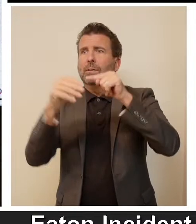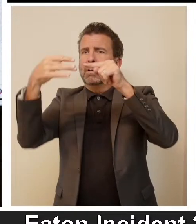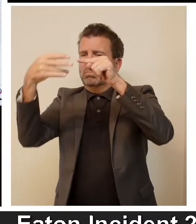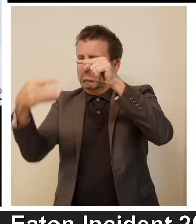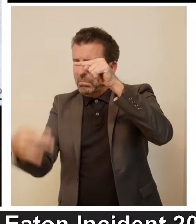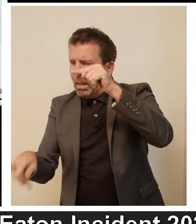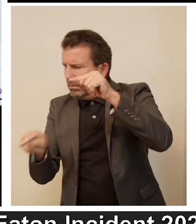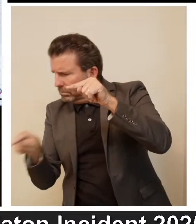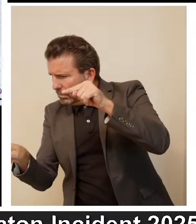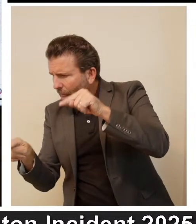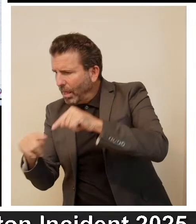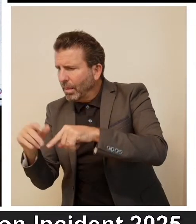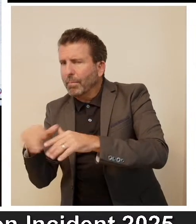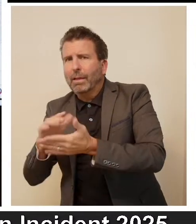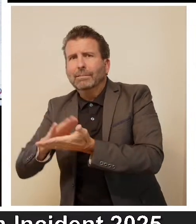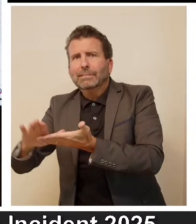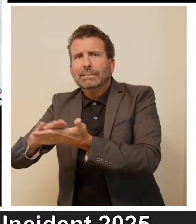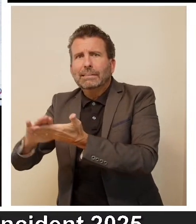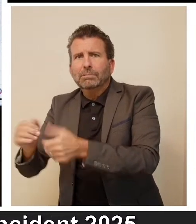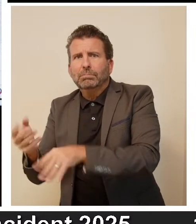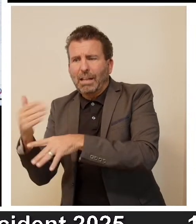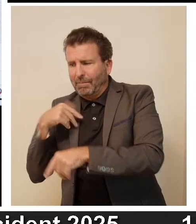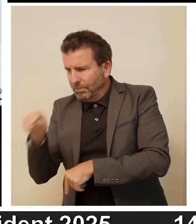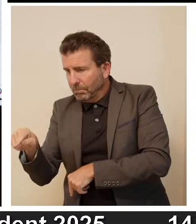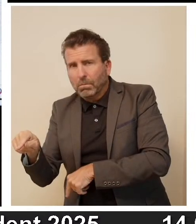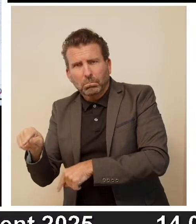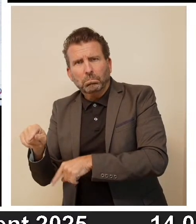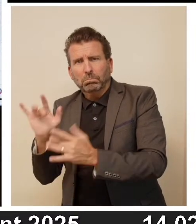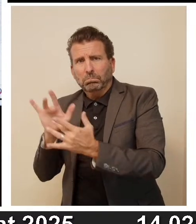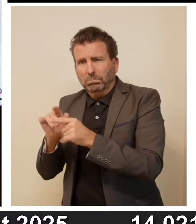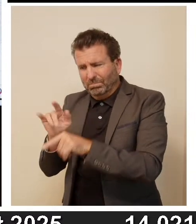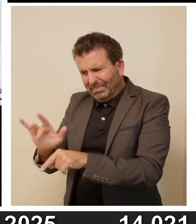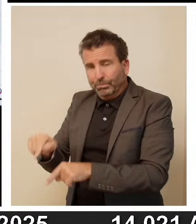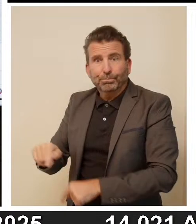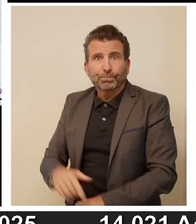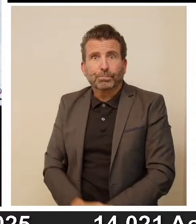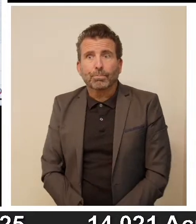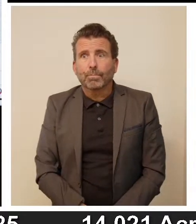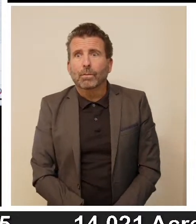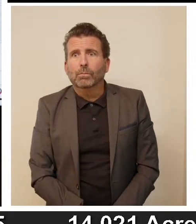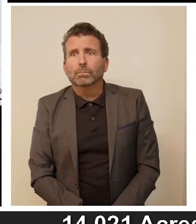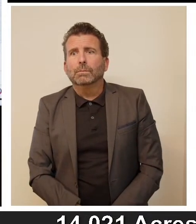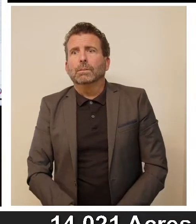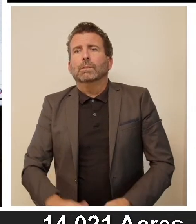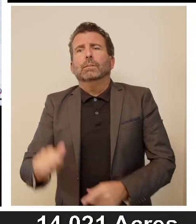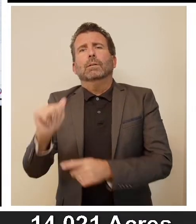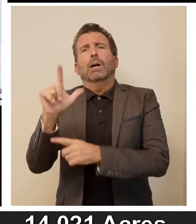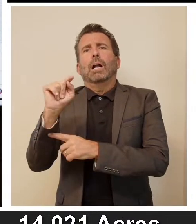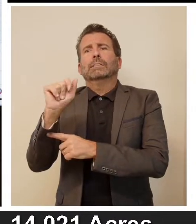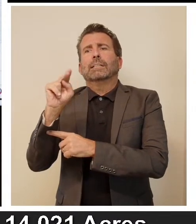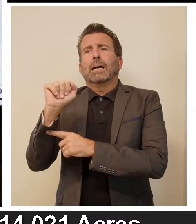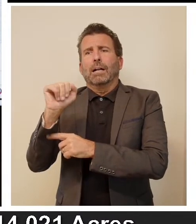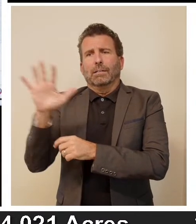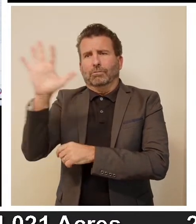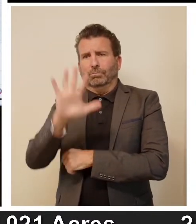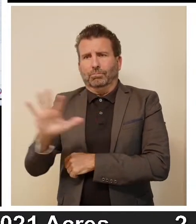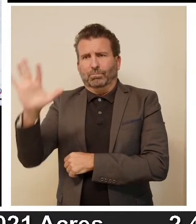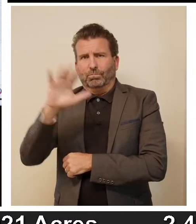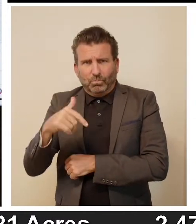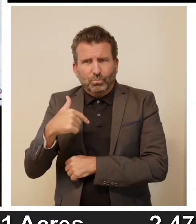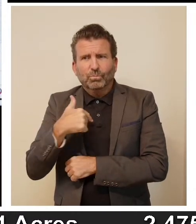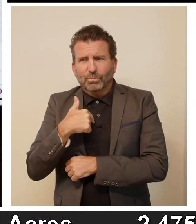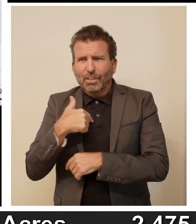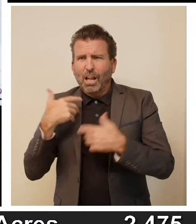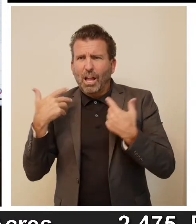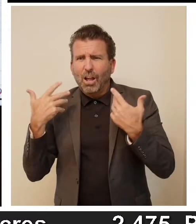County building officials have made preliminary fire damage assessment in the Altadena area. Here's what must happen before your